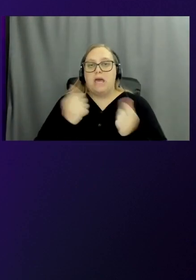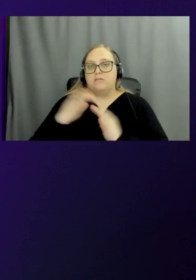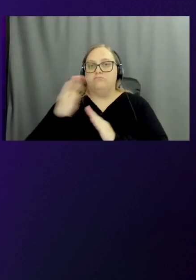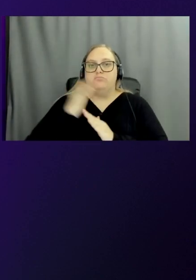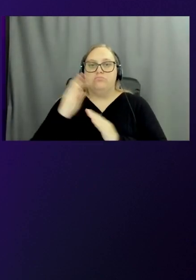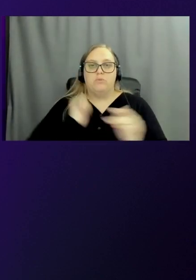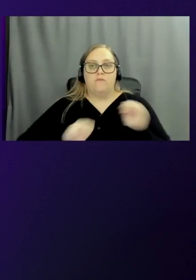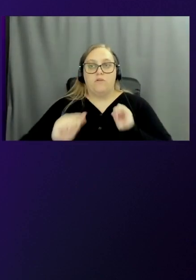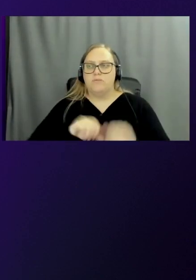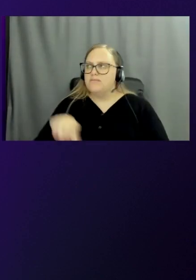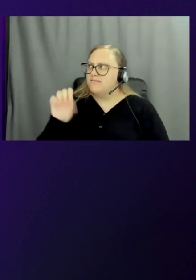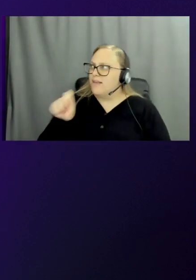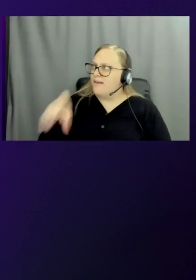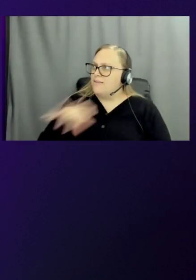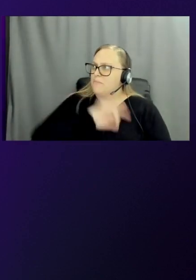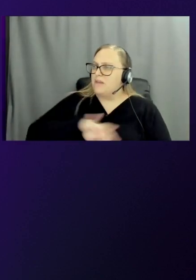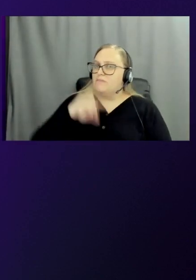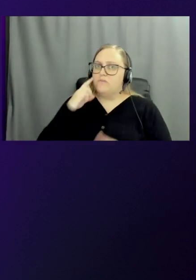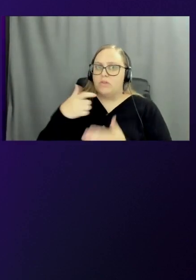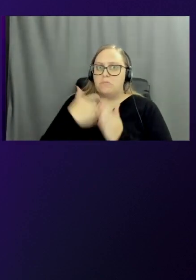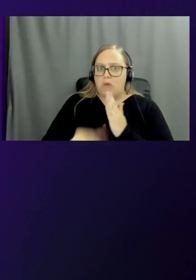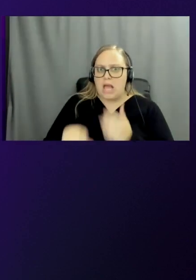price performance benefits are amazing. We heard